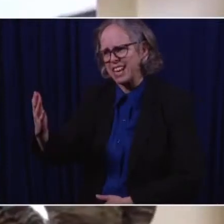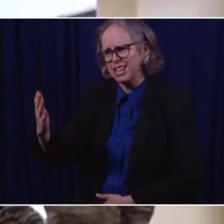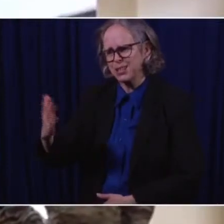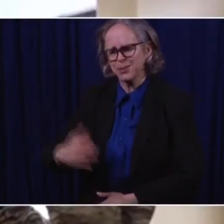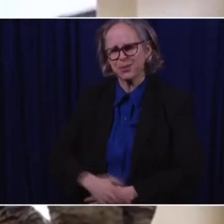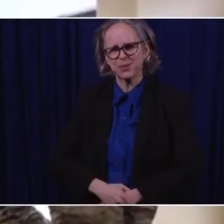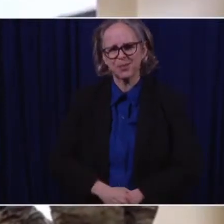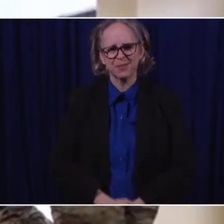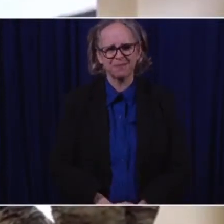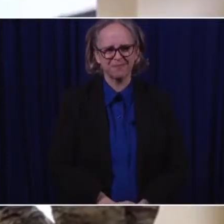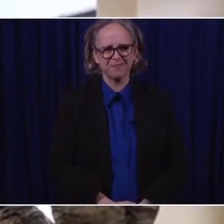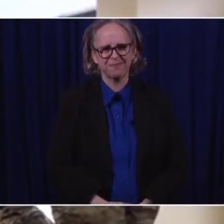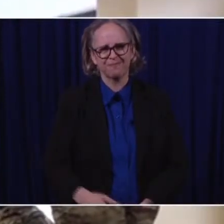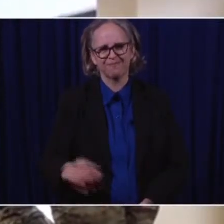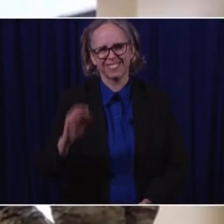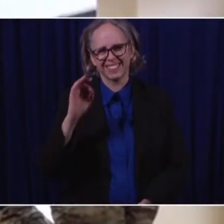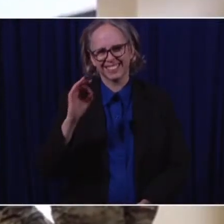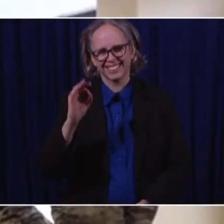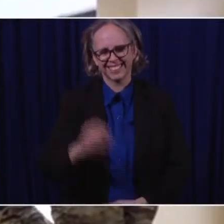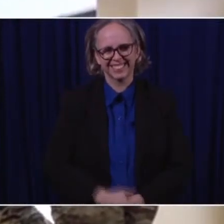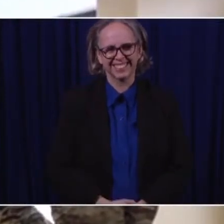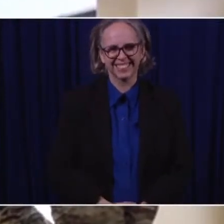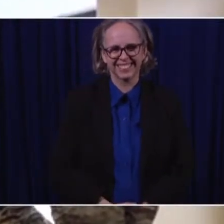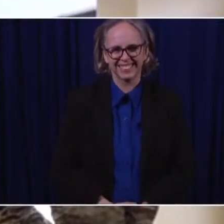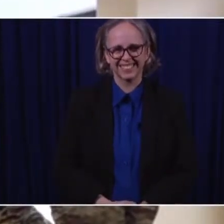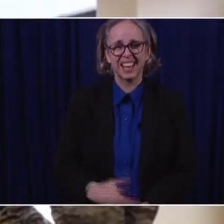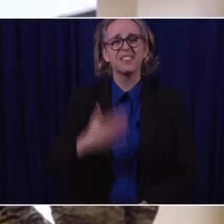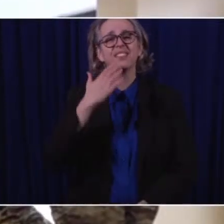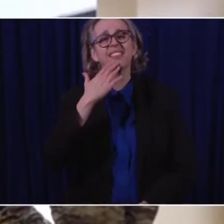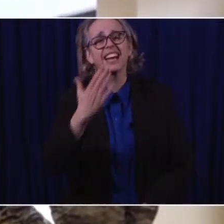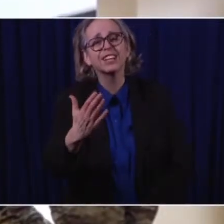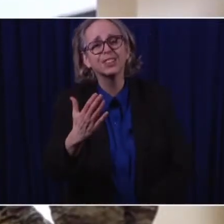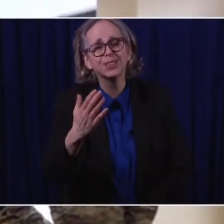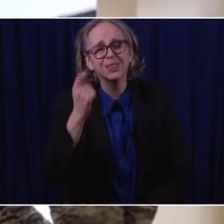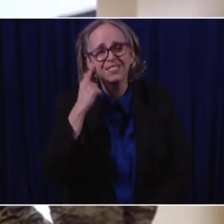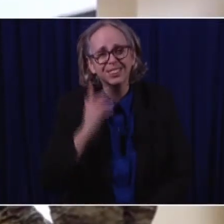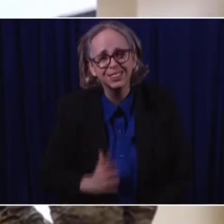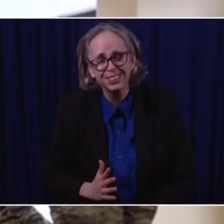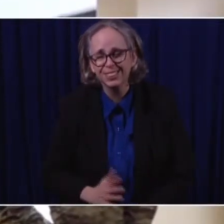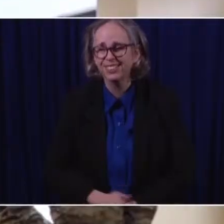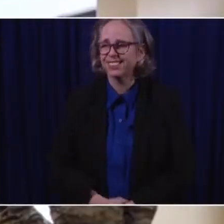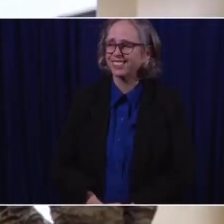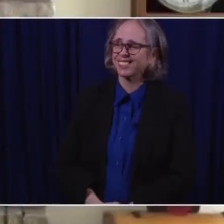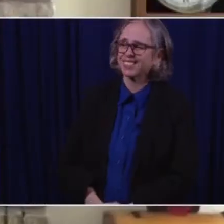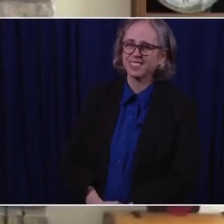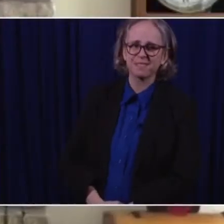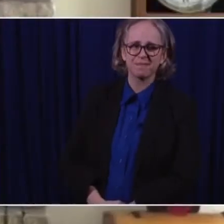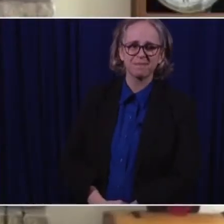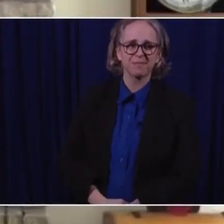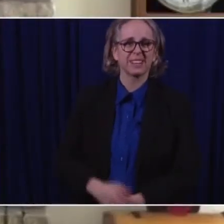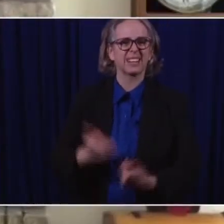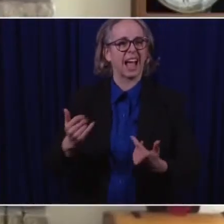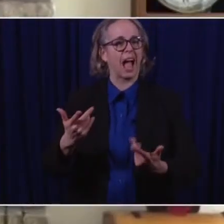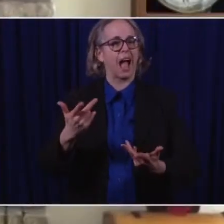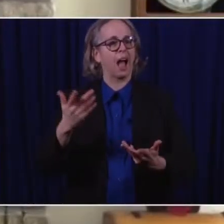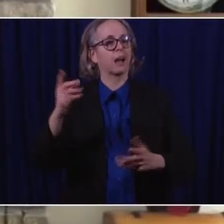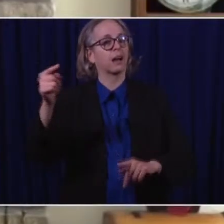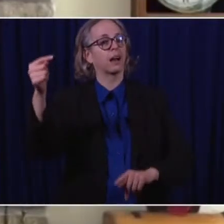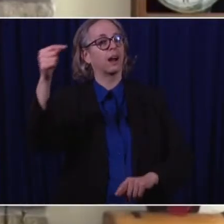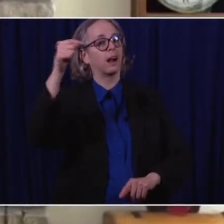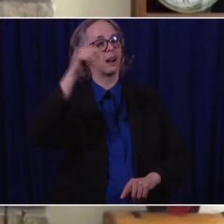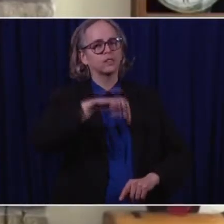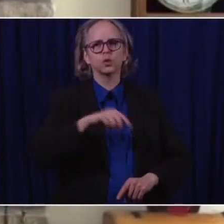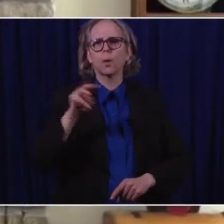sir. Thank you. Thank you. We now have Miss Bentley. Erlene Bentley